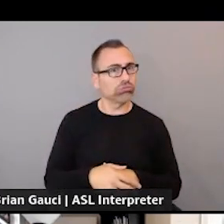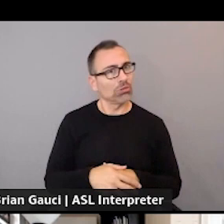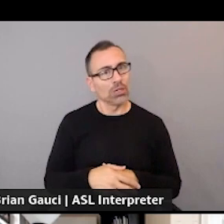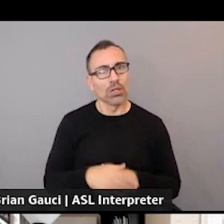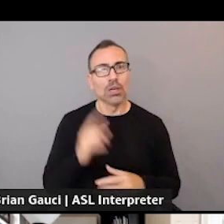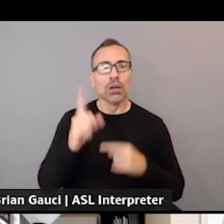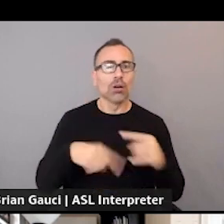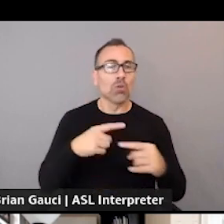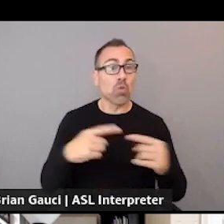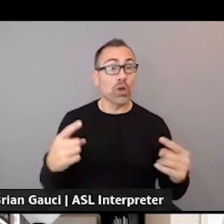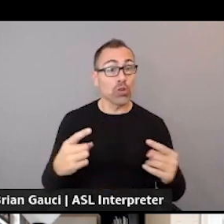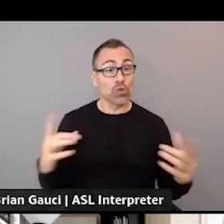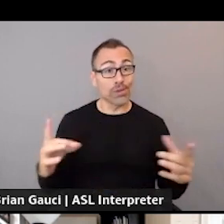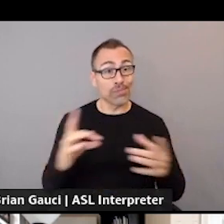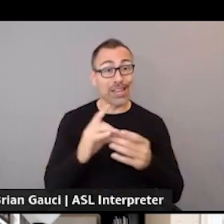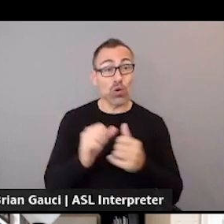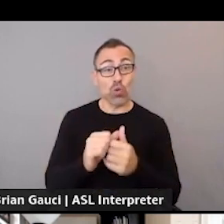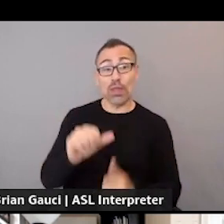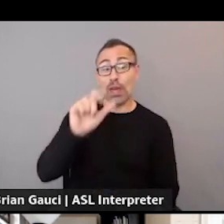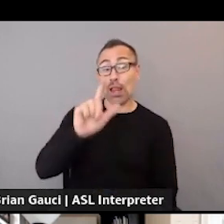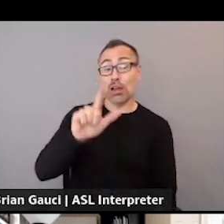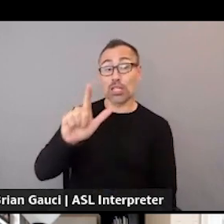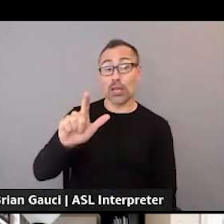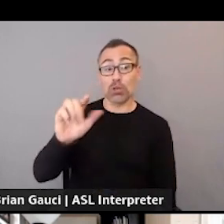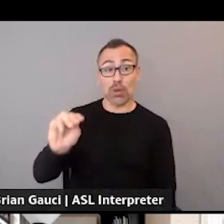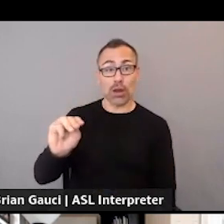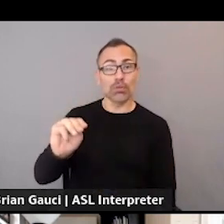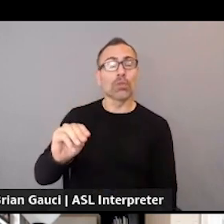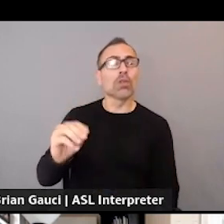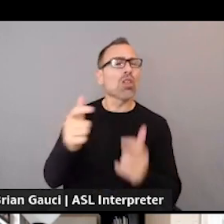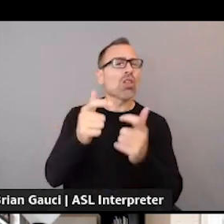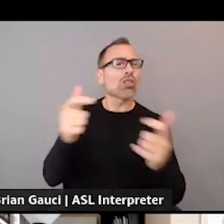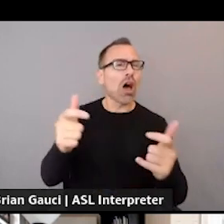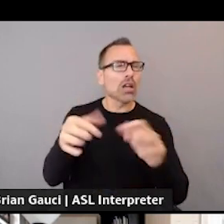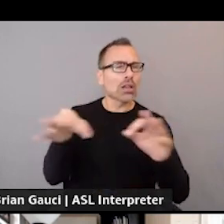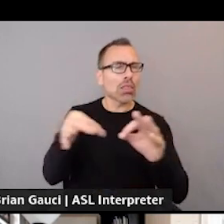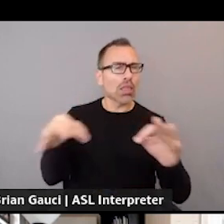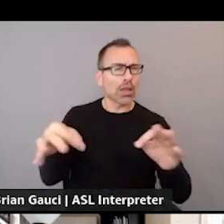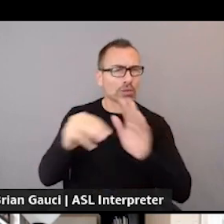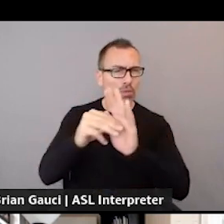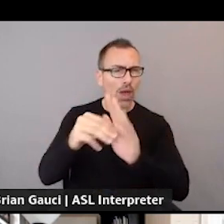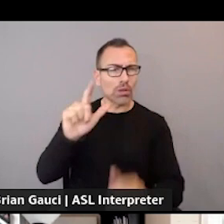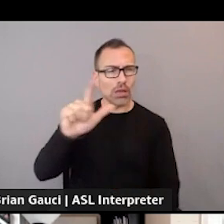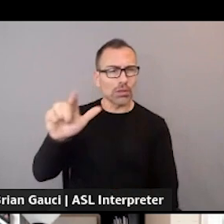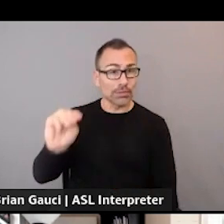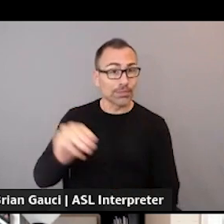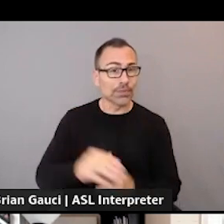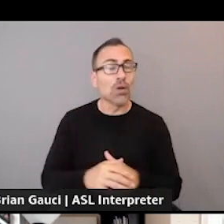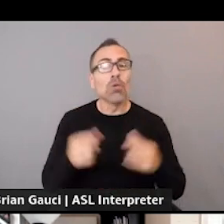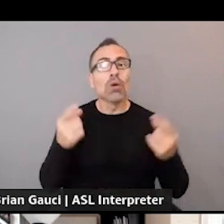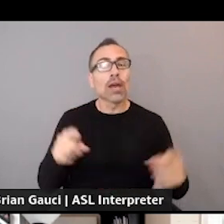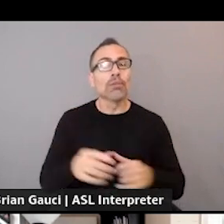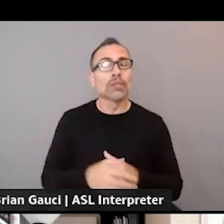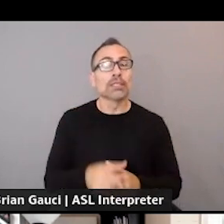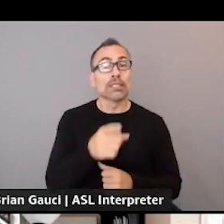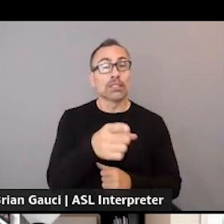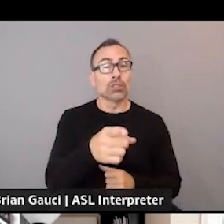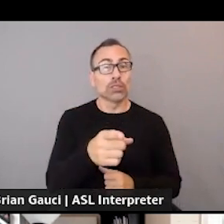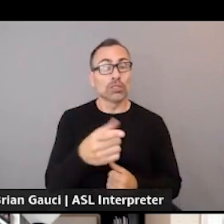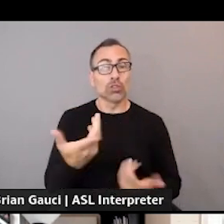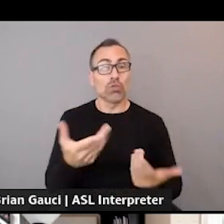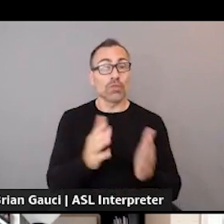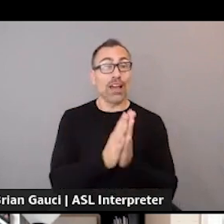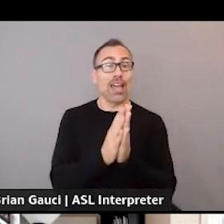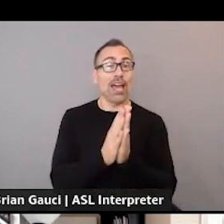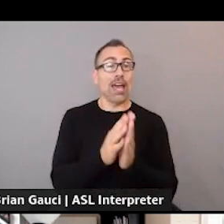with a large language model, what ends up happening is I'll ask the same question here. What is